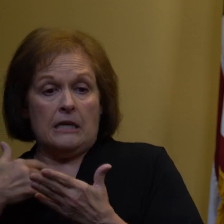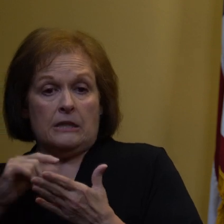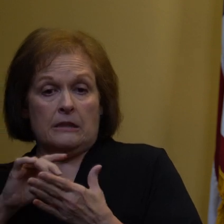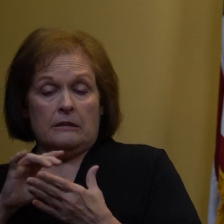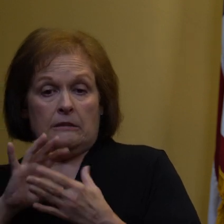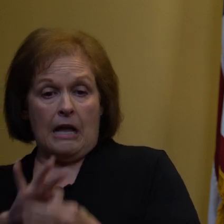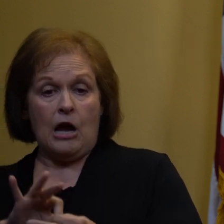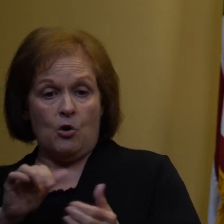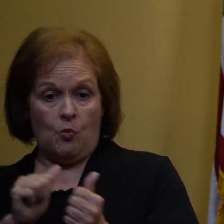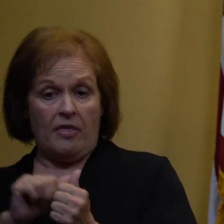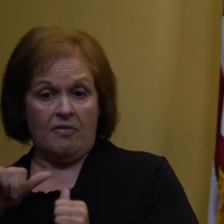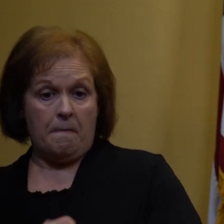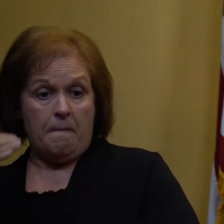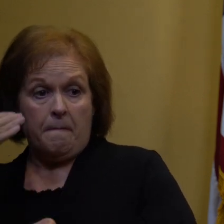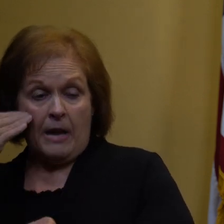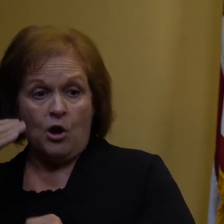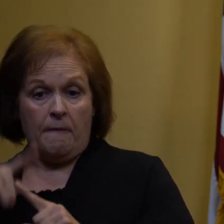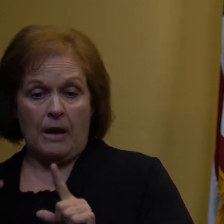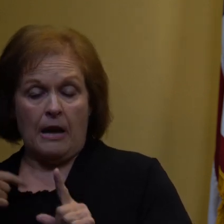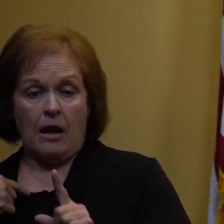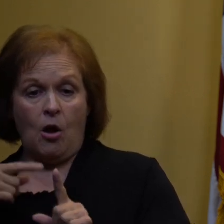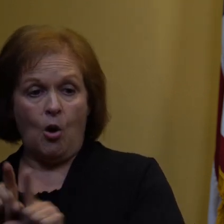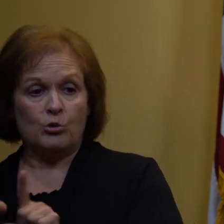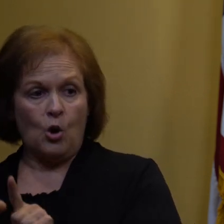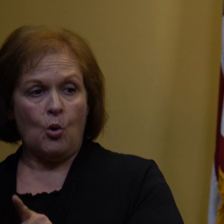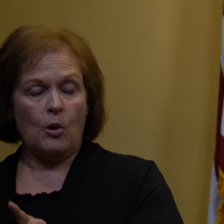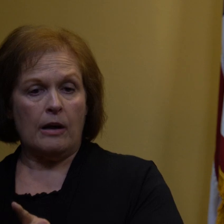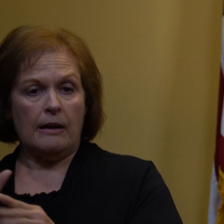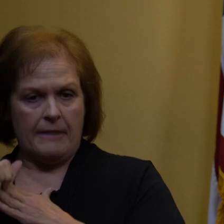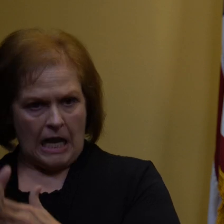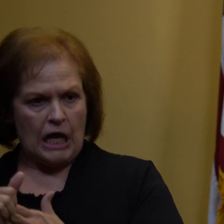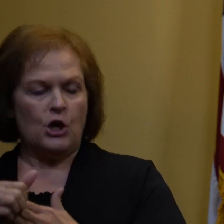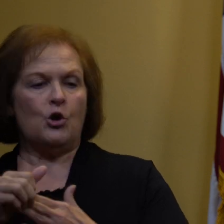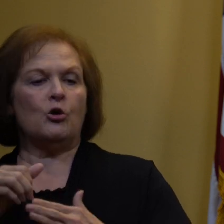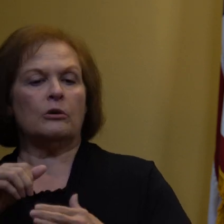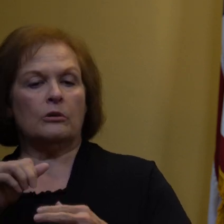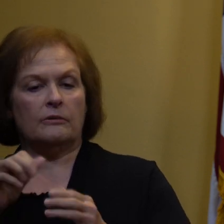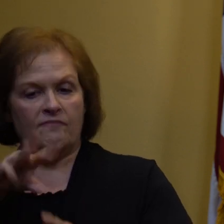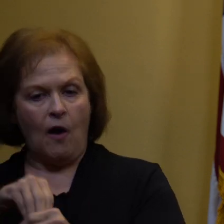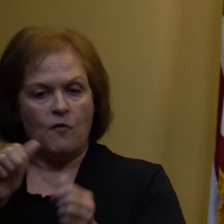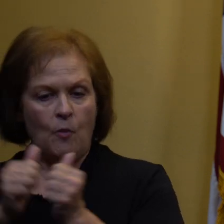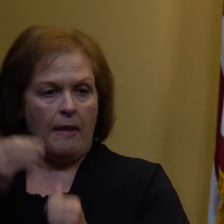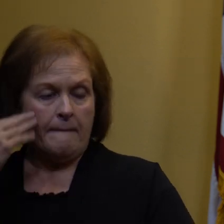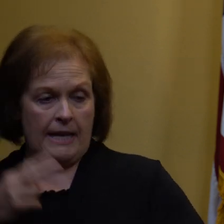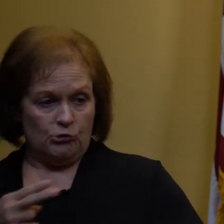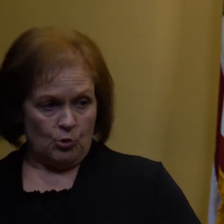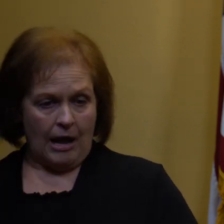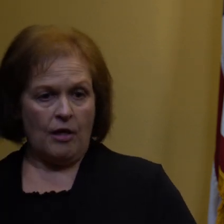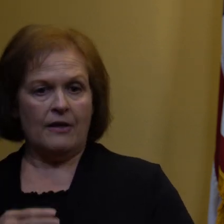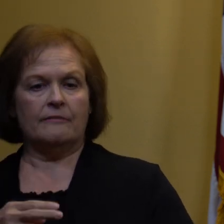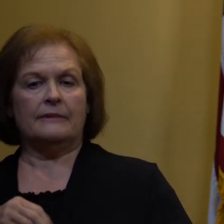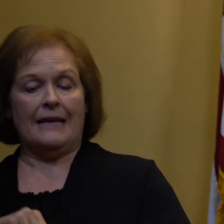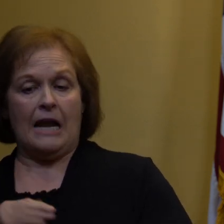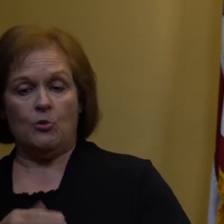not only with Mayor Sheevy, but I do believe that I'm going to take a leadership role relative to mental health. We're seeing it on the front lines in